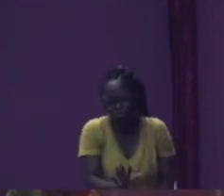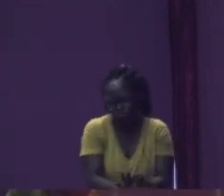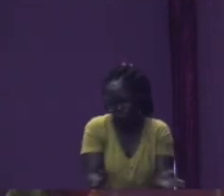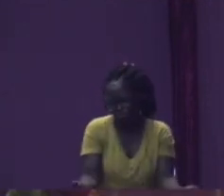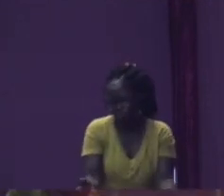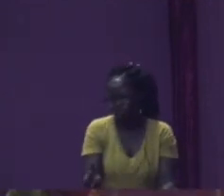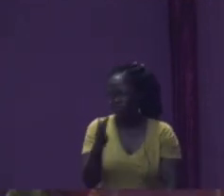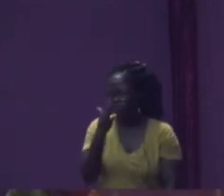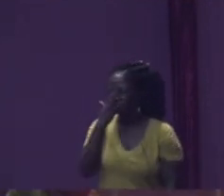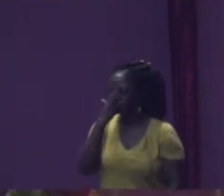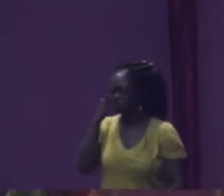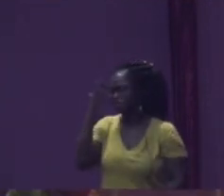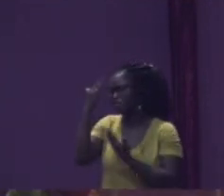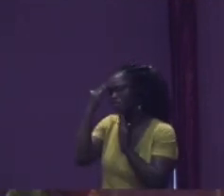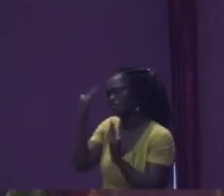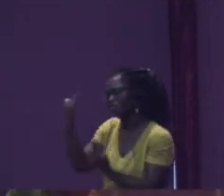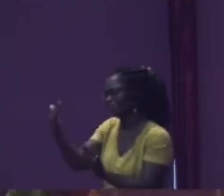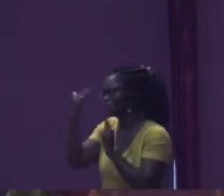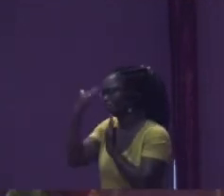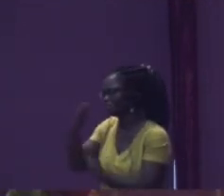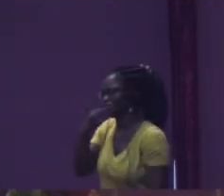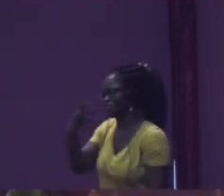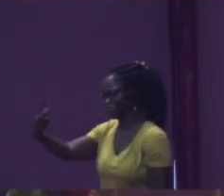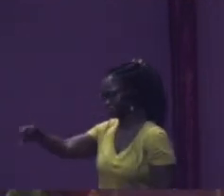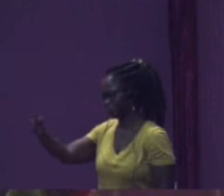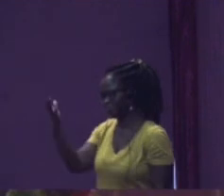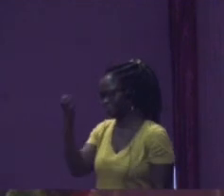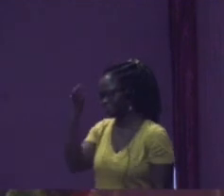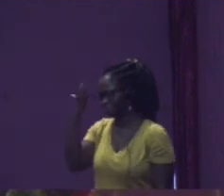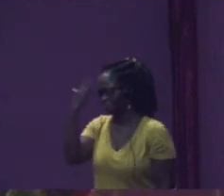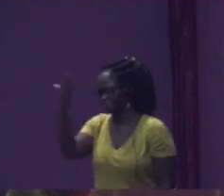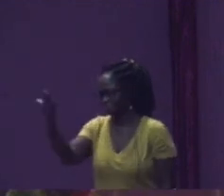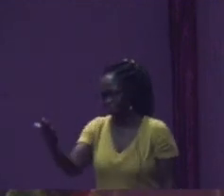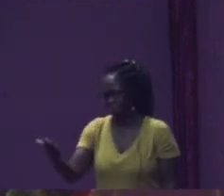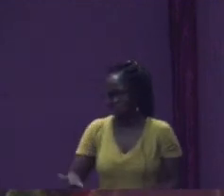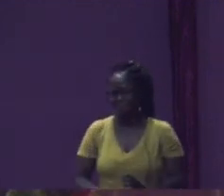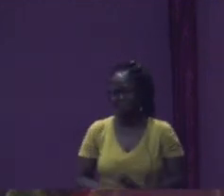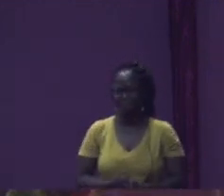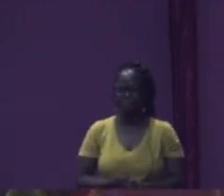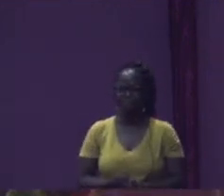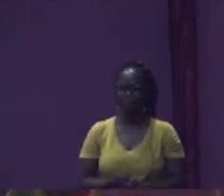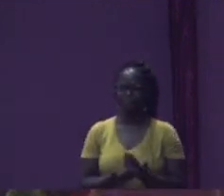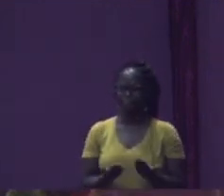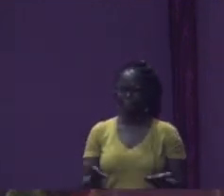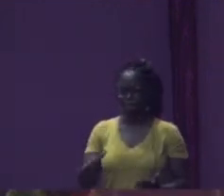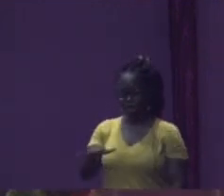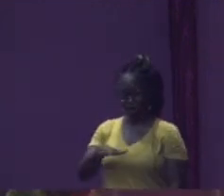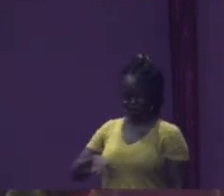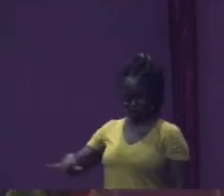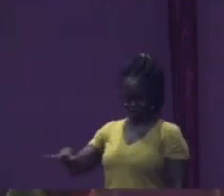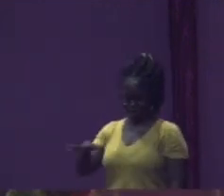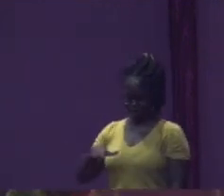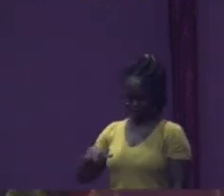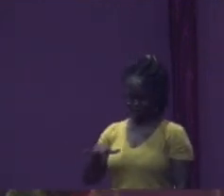I appreciate. Thank you. The whole area of medicinal plants.